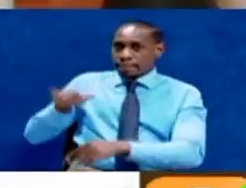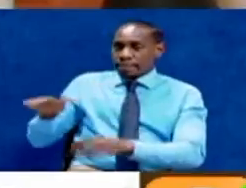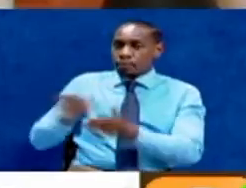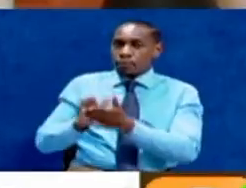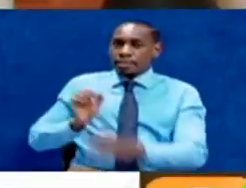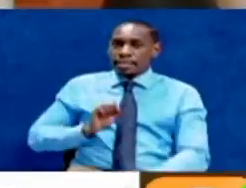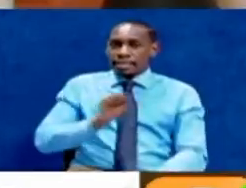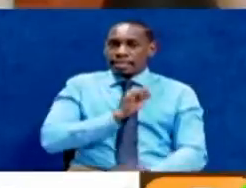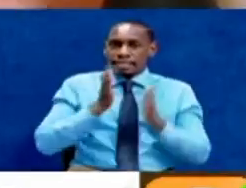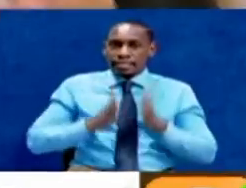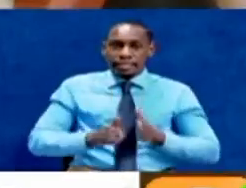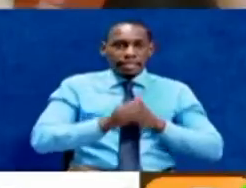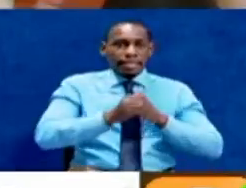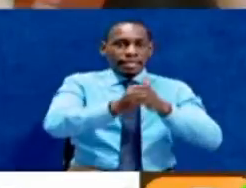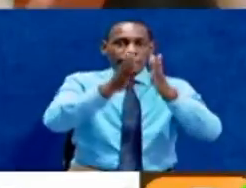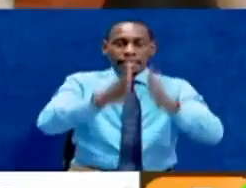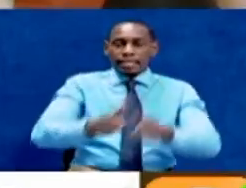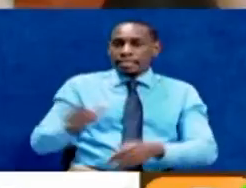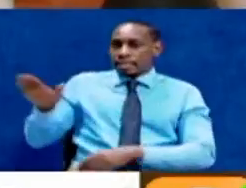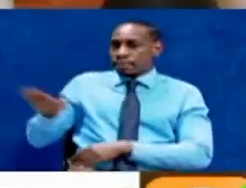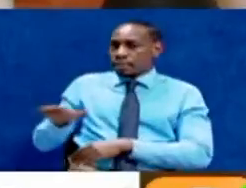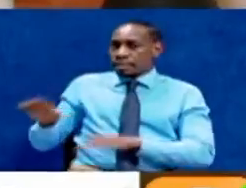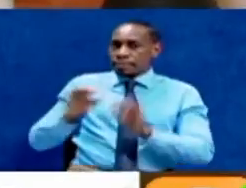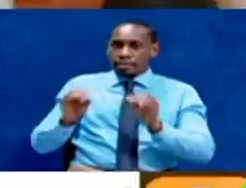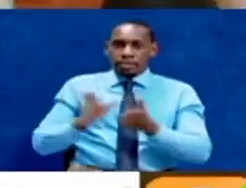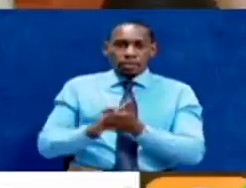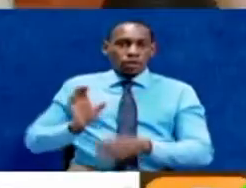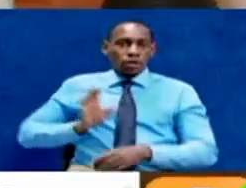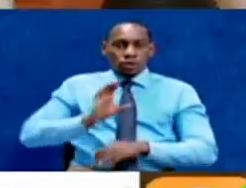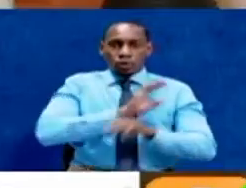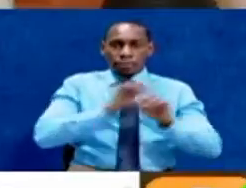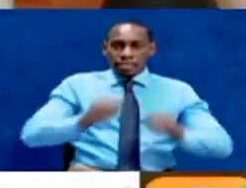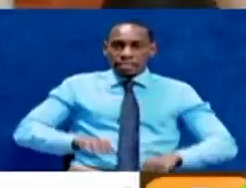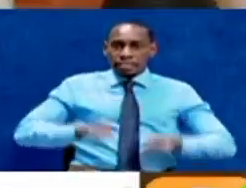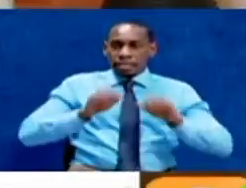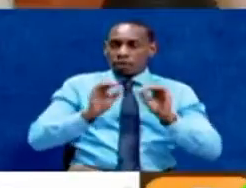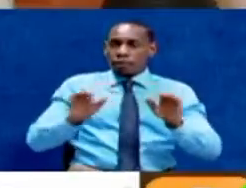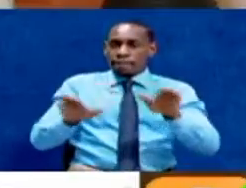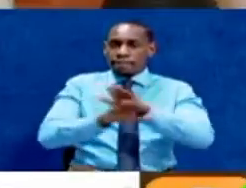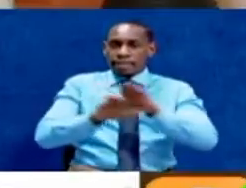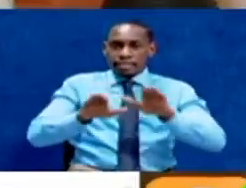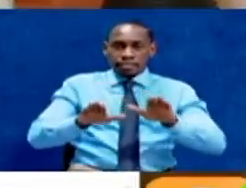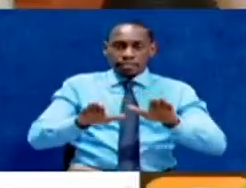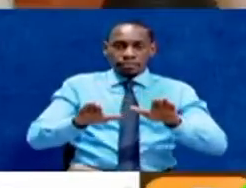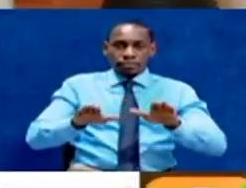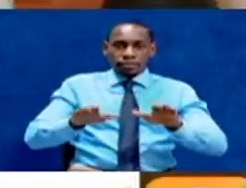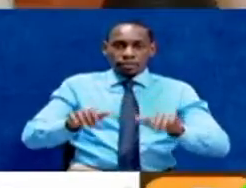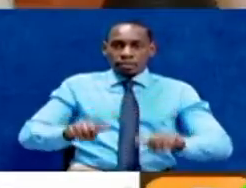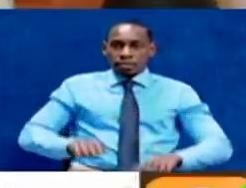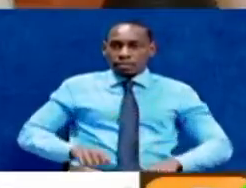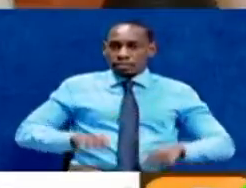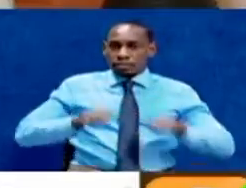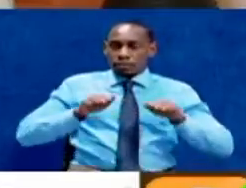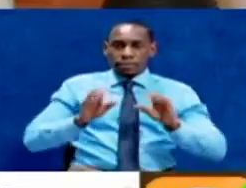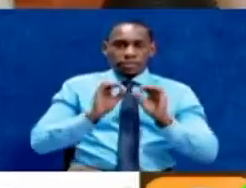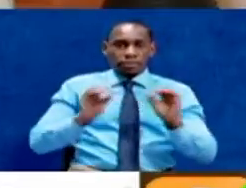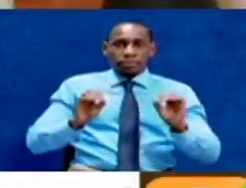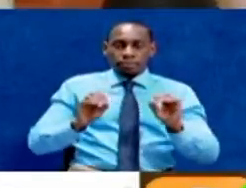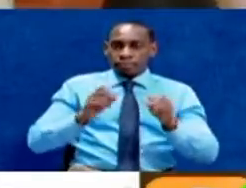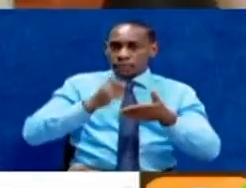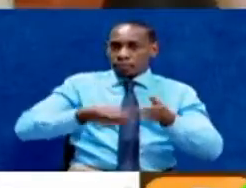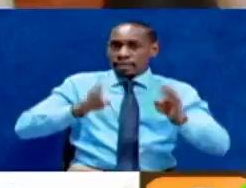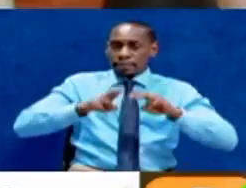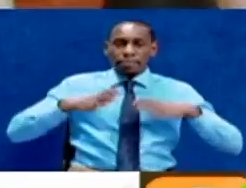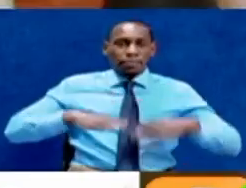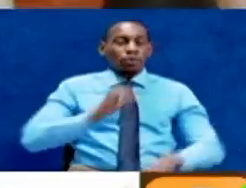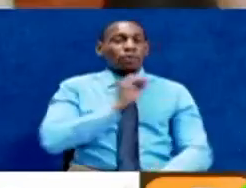and senators, are not leaders in parliament. We are not committee chairs. We are not vice chairs. What has happened to these guys who are sulking and